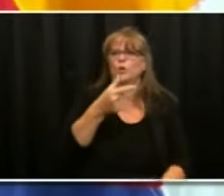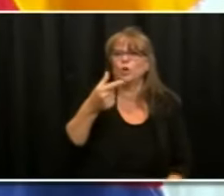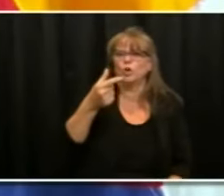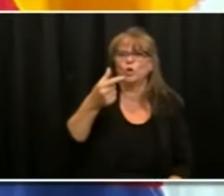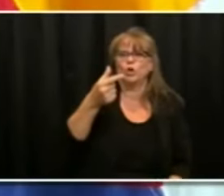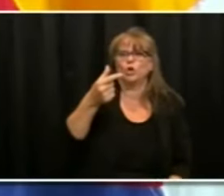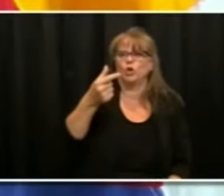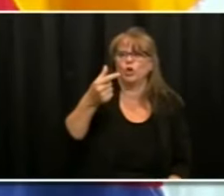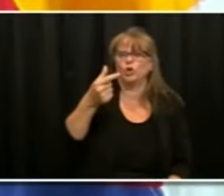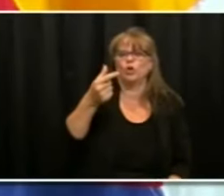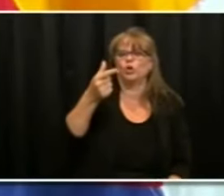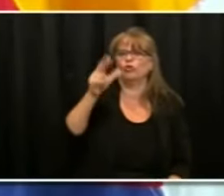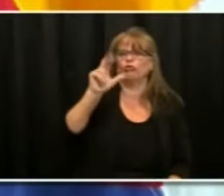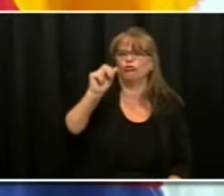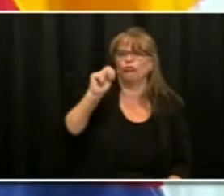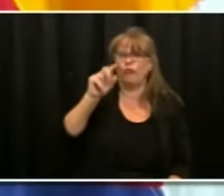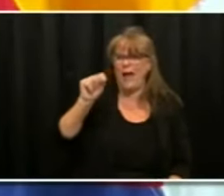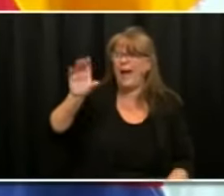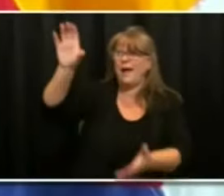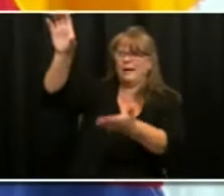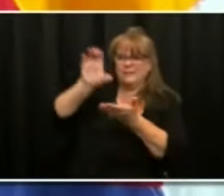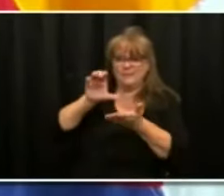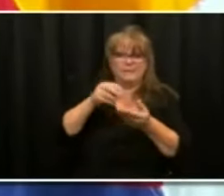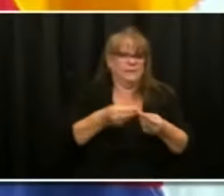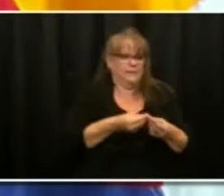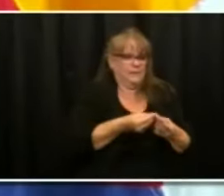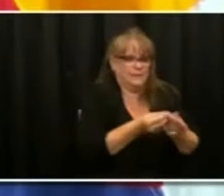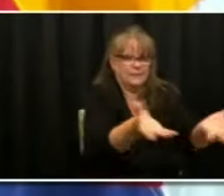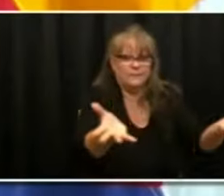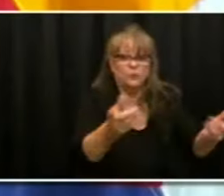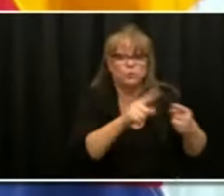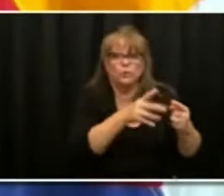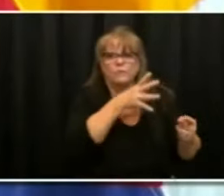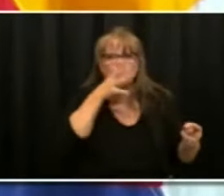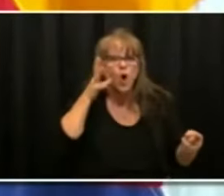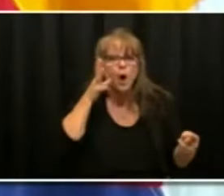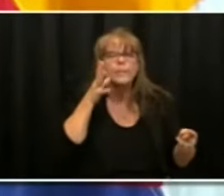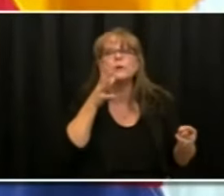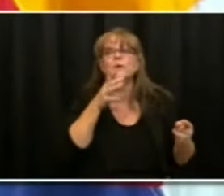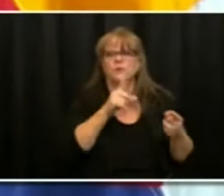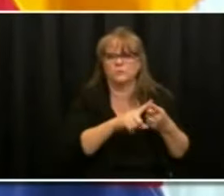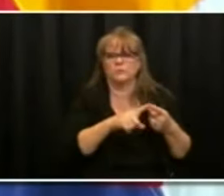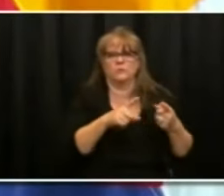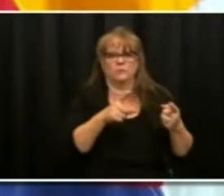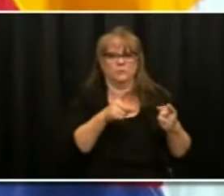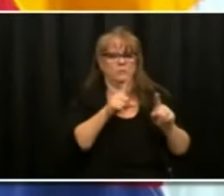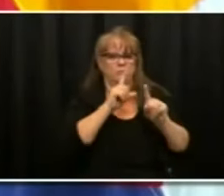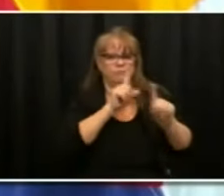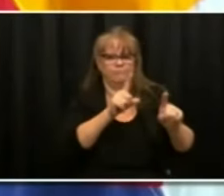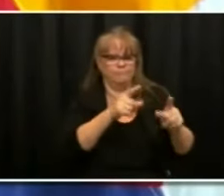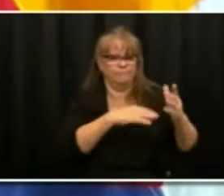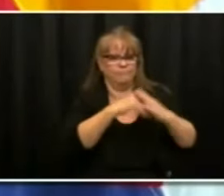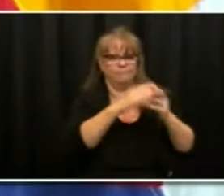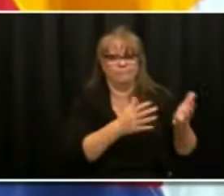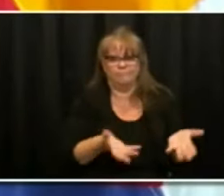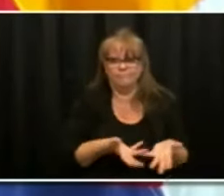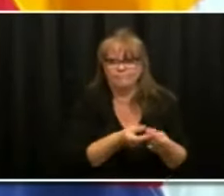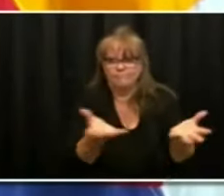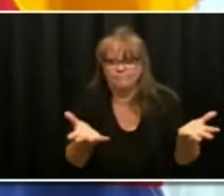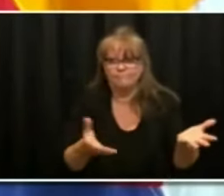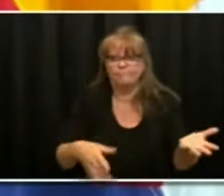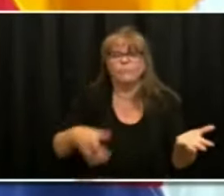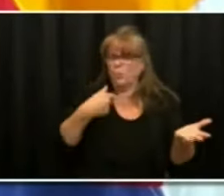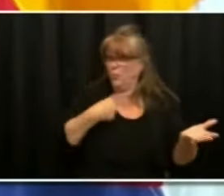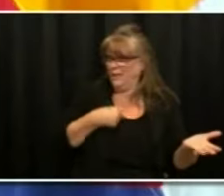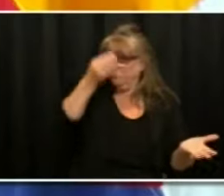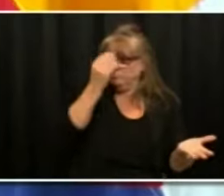Food Systems Respond and Rebuild Fund. Applications are open now and will be accepted through Monday, November 9th. So